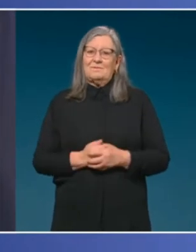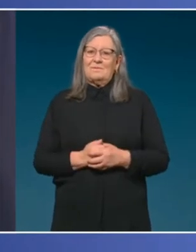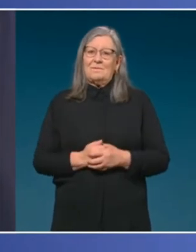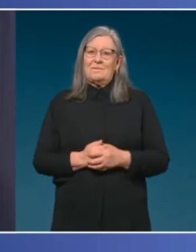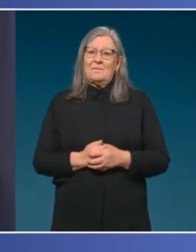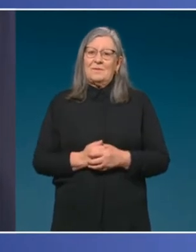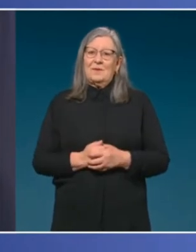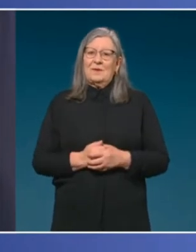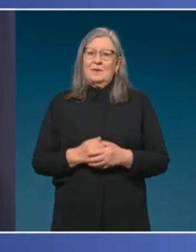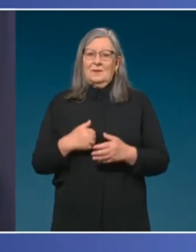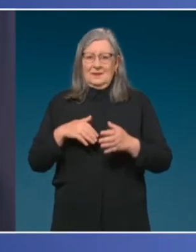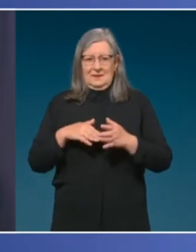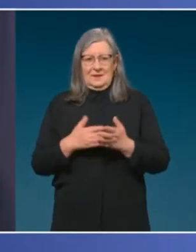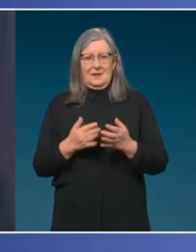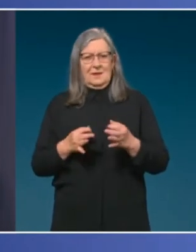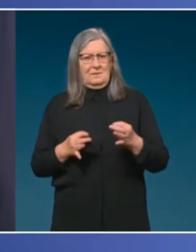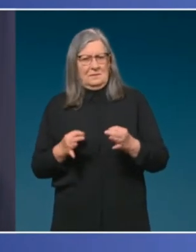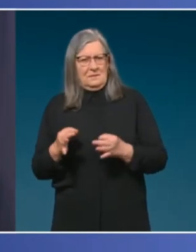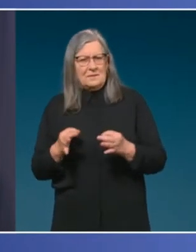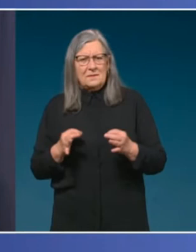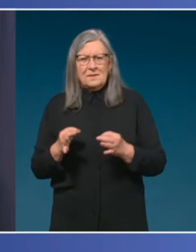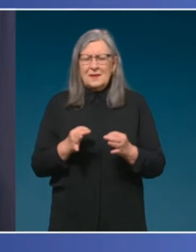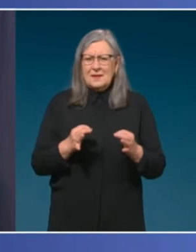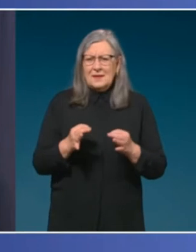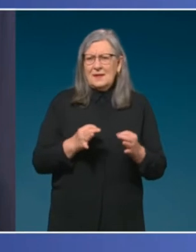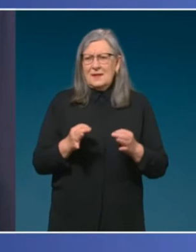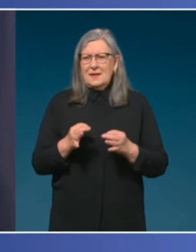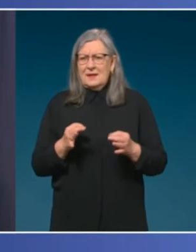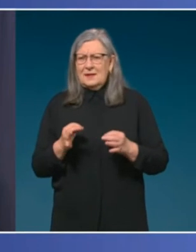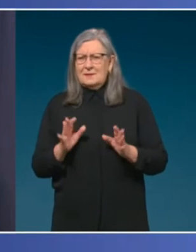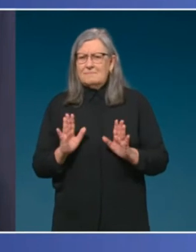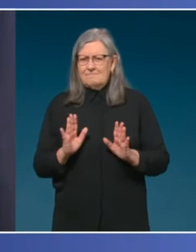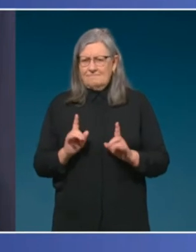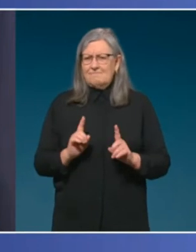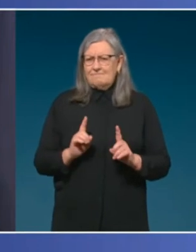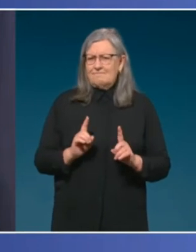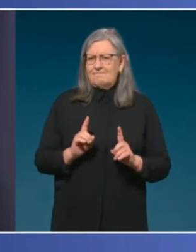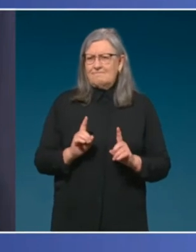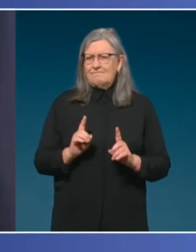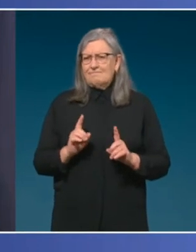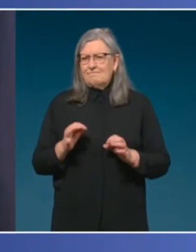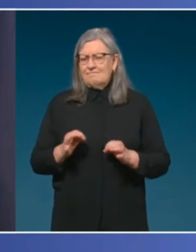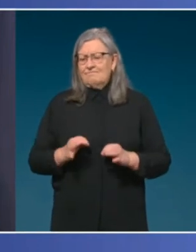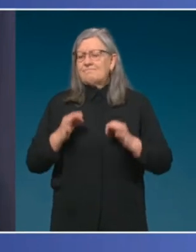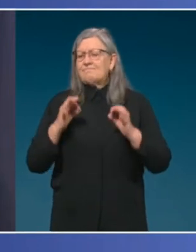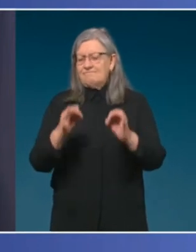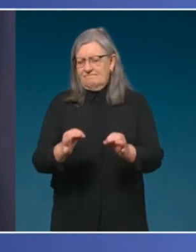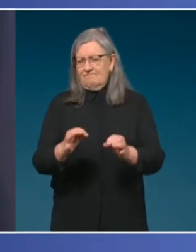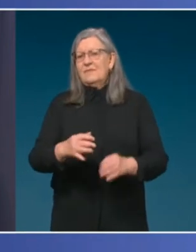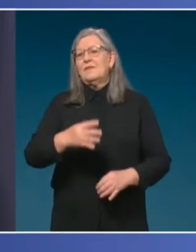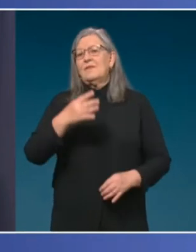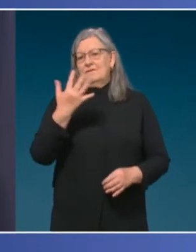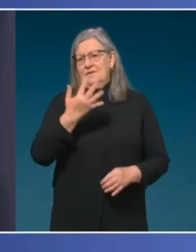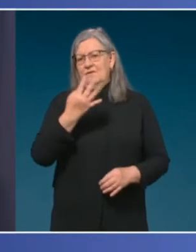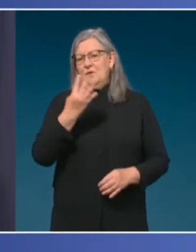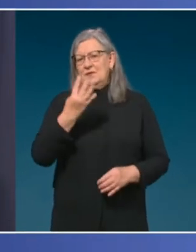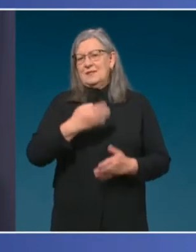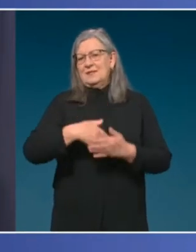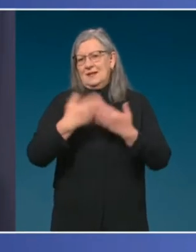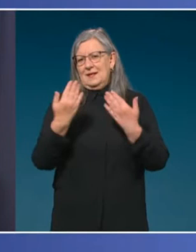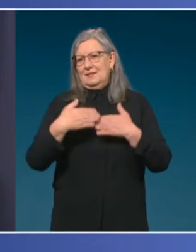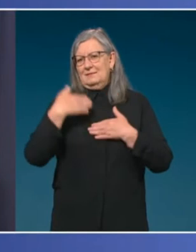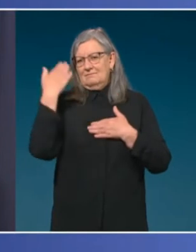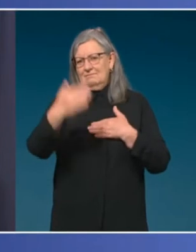stage of exactly as Minister Andrews said, finishing the pause on the 15th of